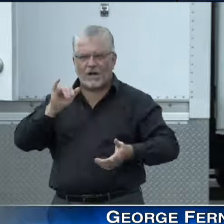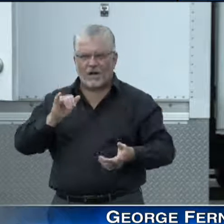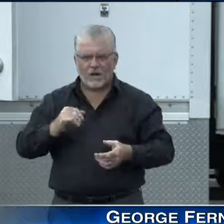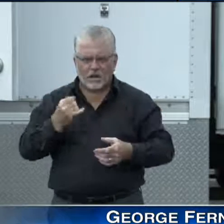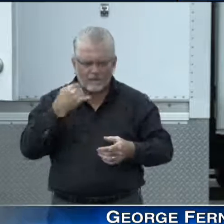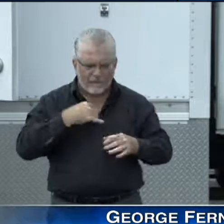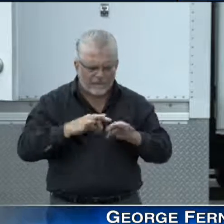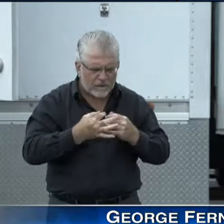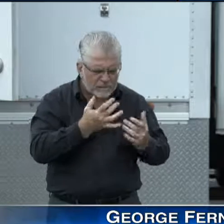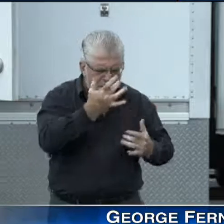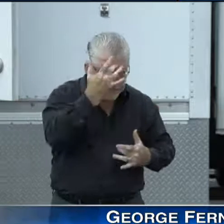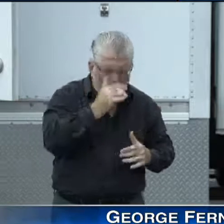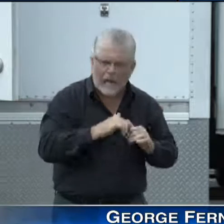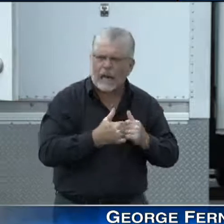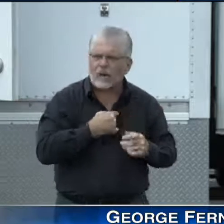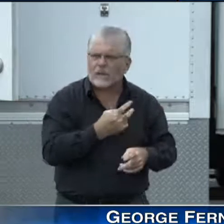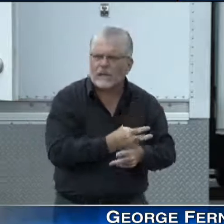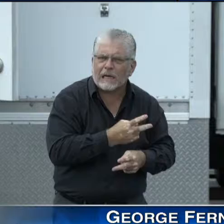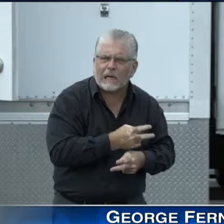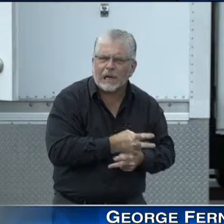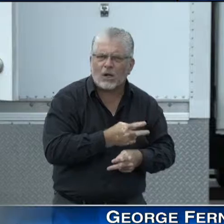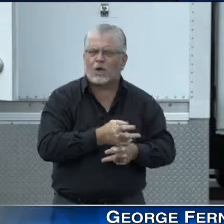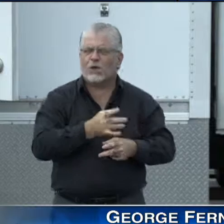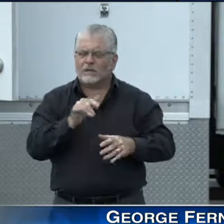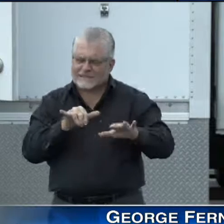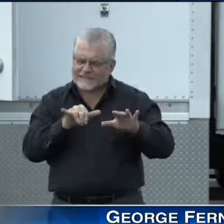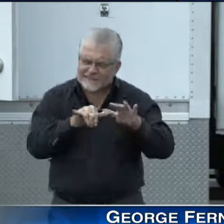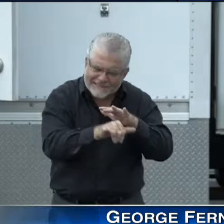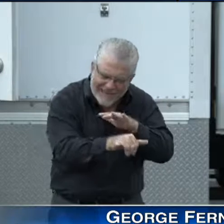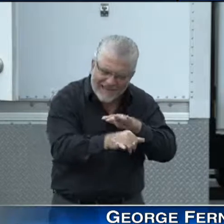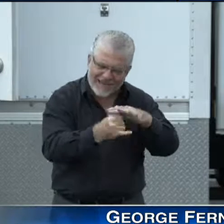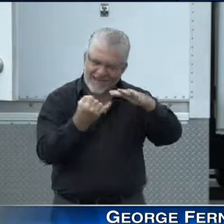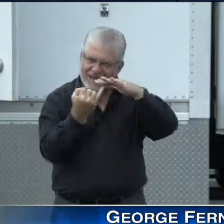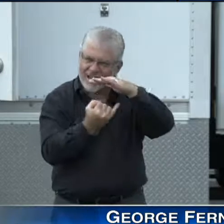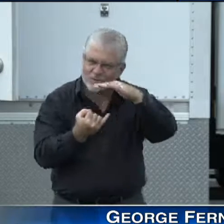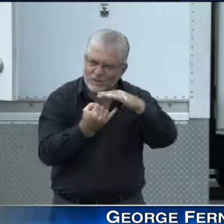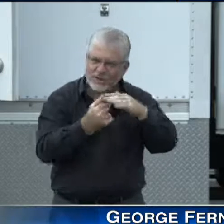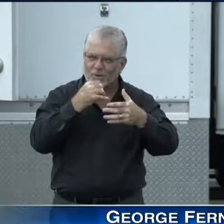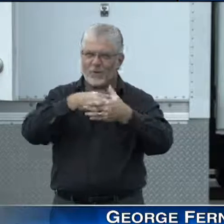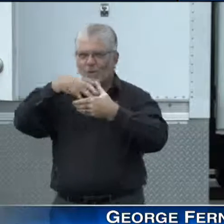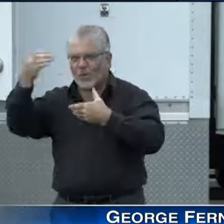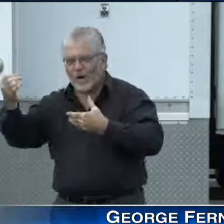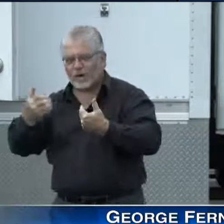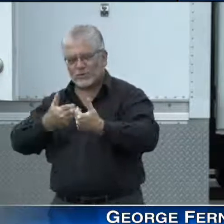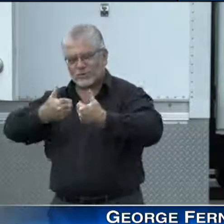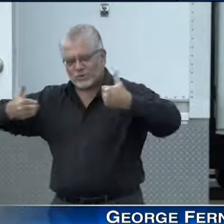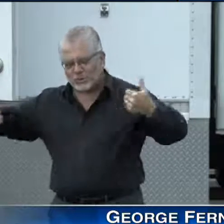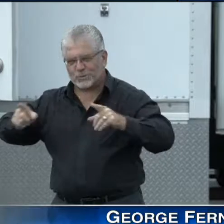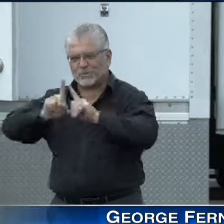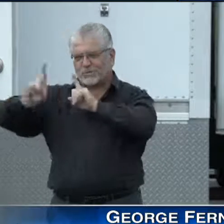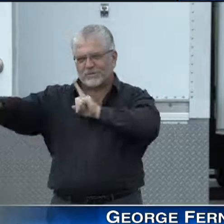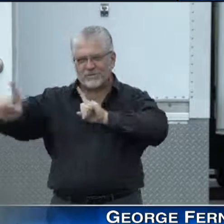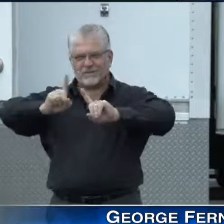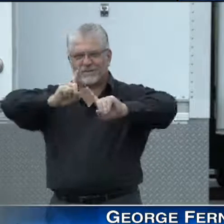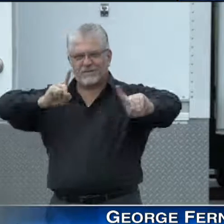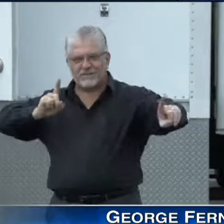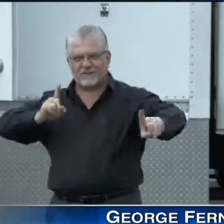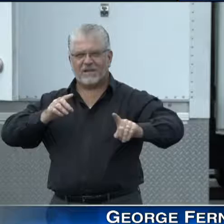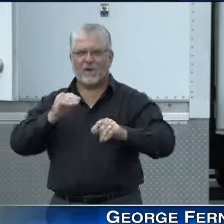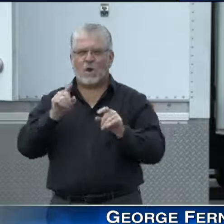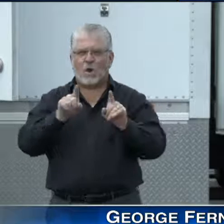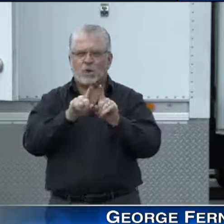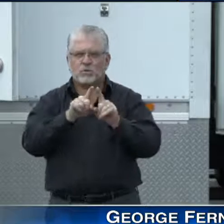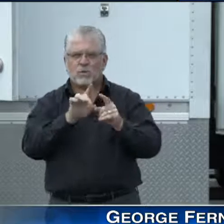what is isolation, what is physical distancing, and essentially connecting them to local resources. Kate